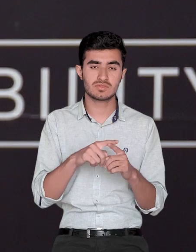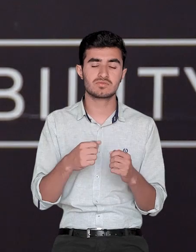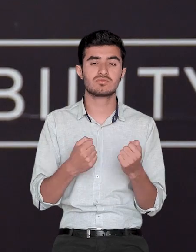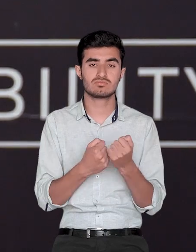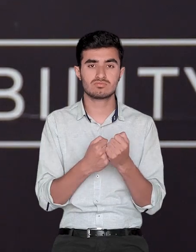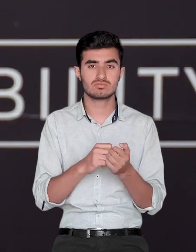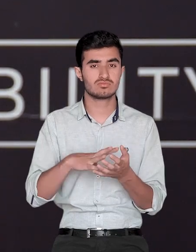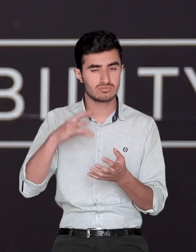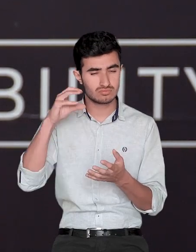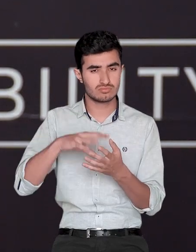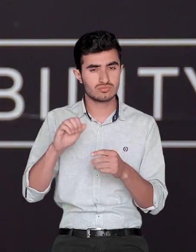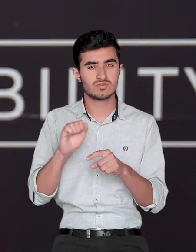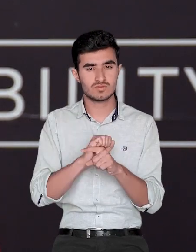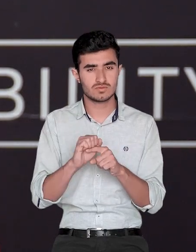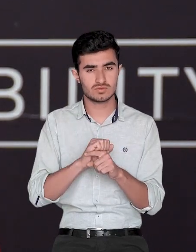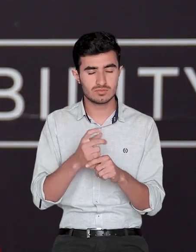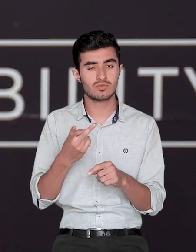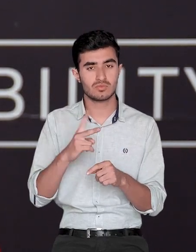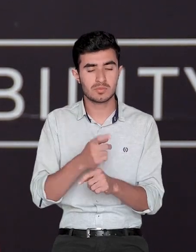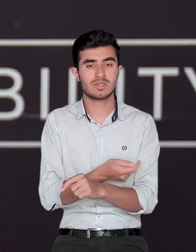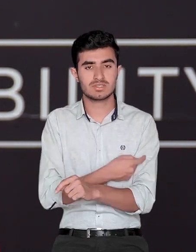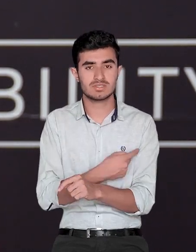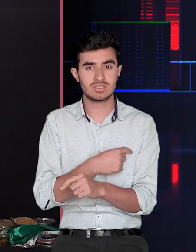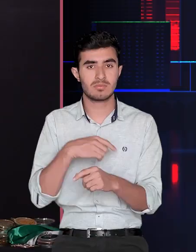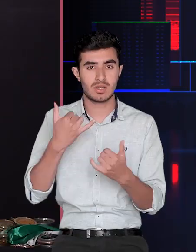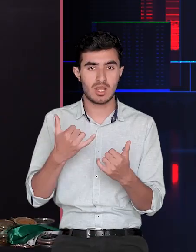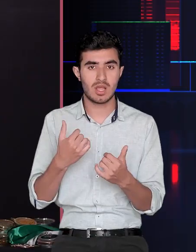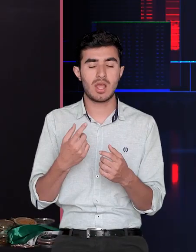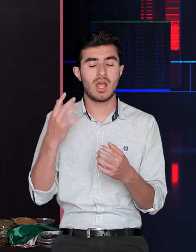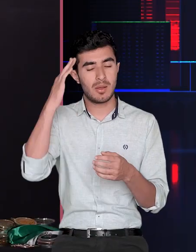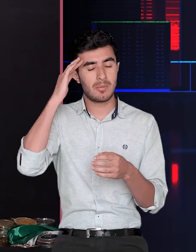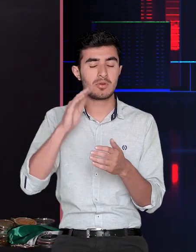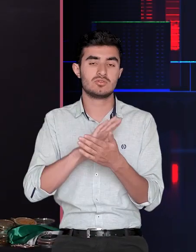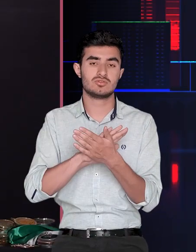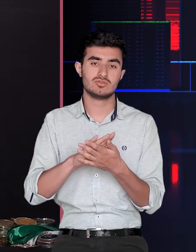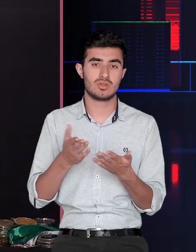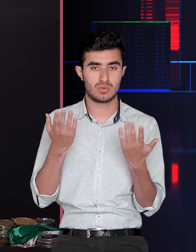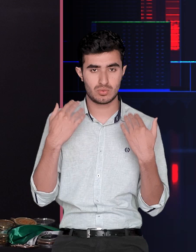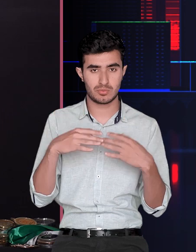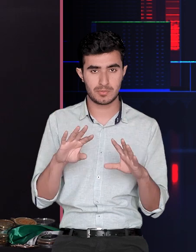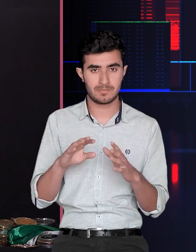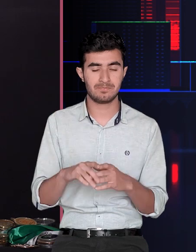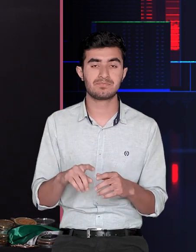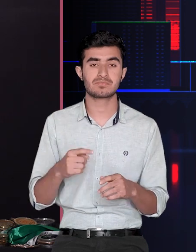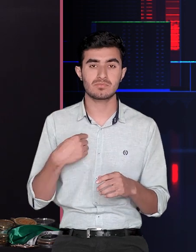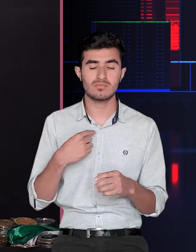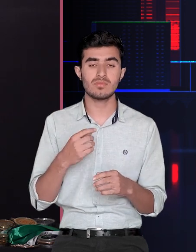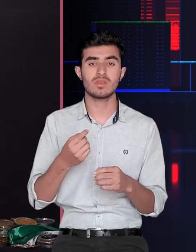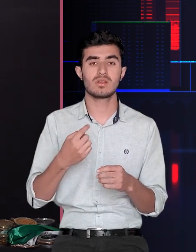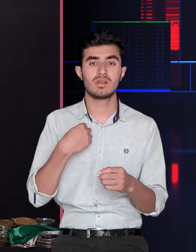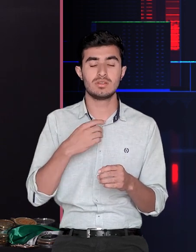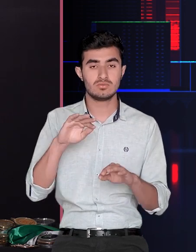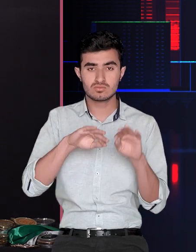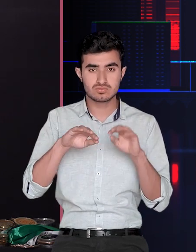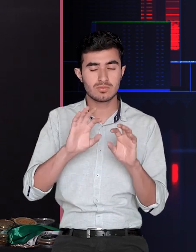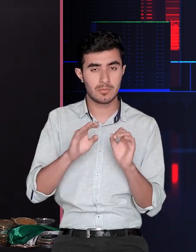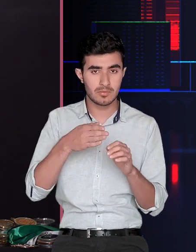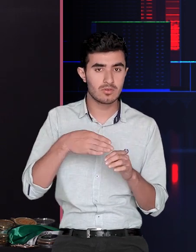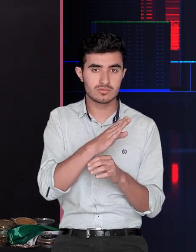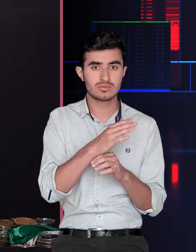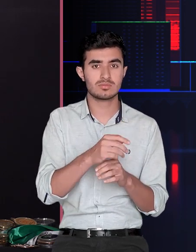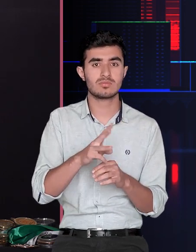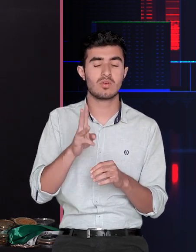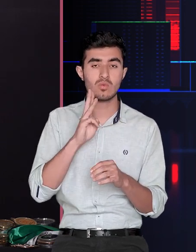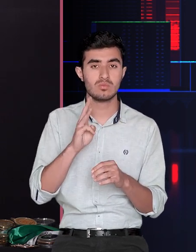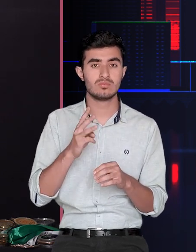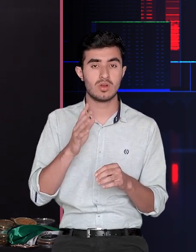right resources, I was symptom-free. I had been going to the pool simply for water therapy